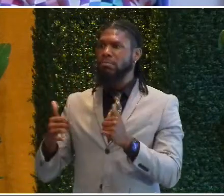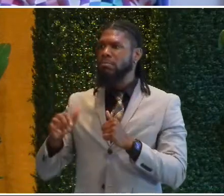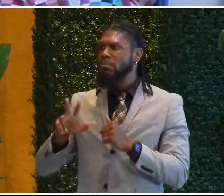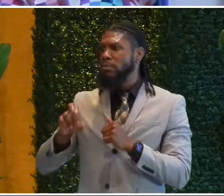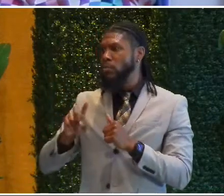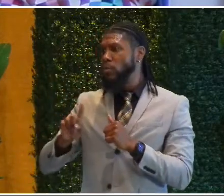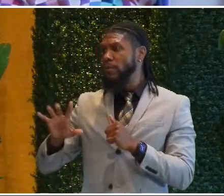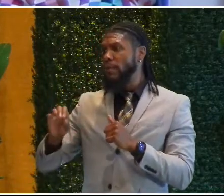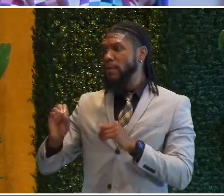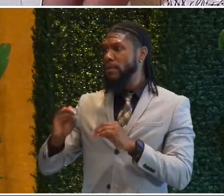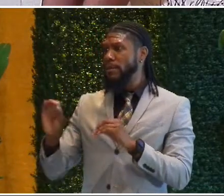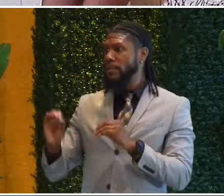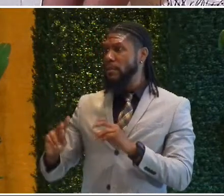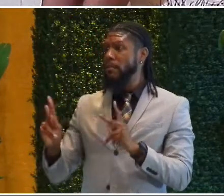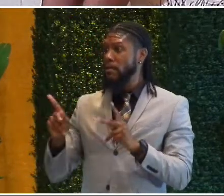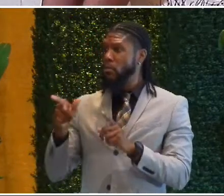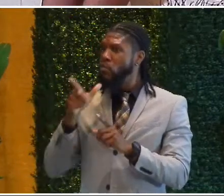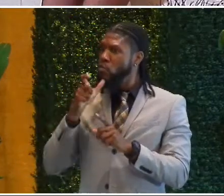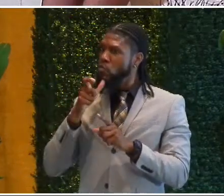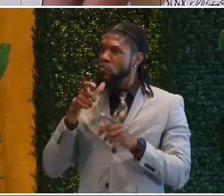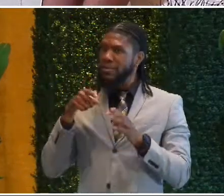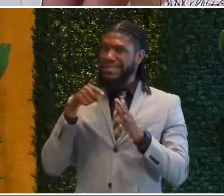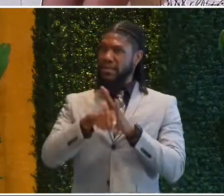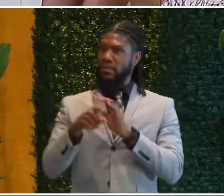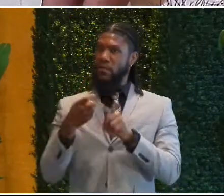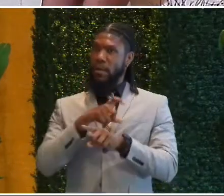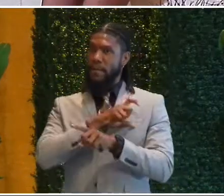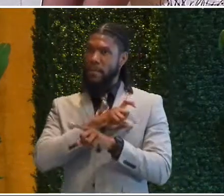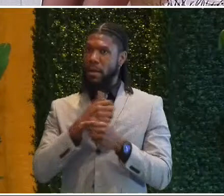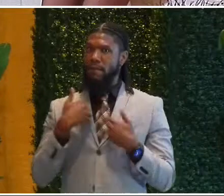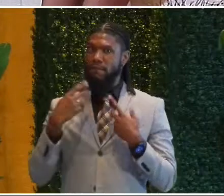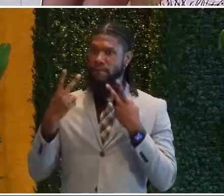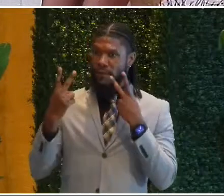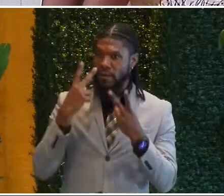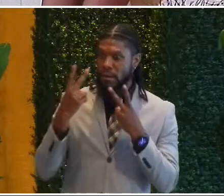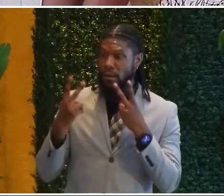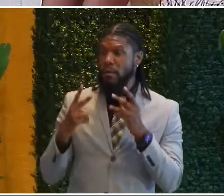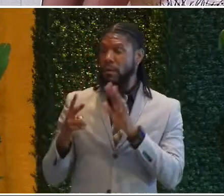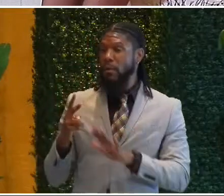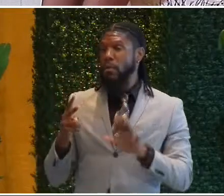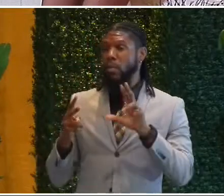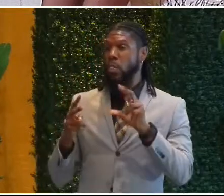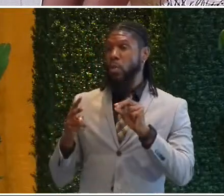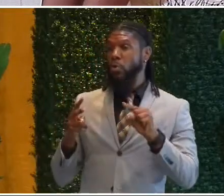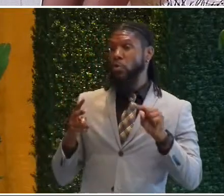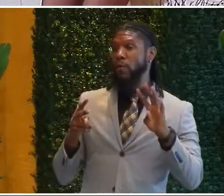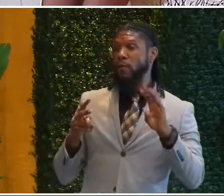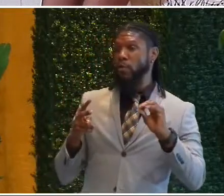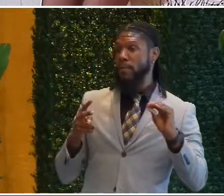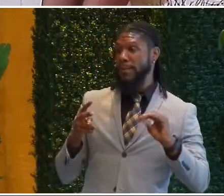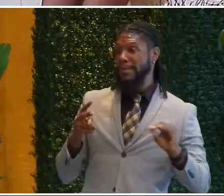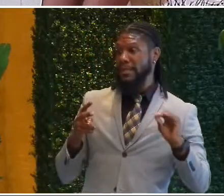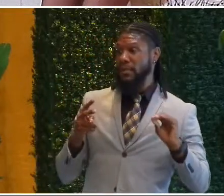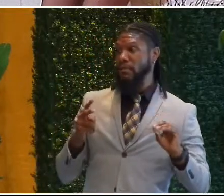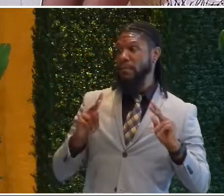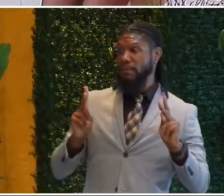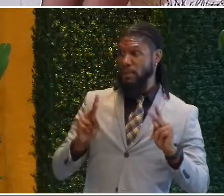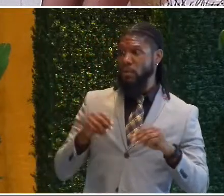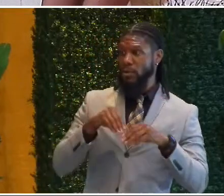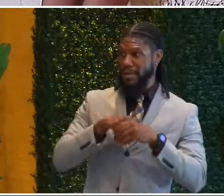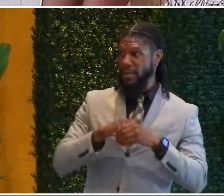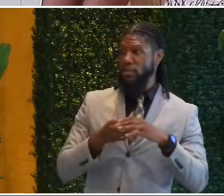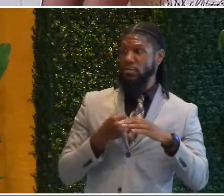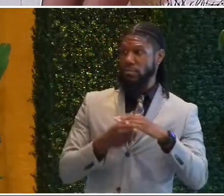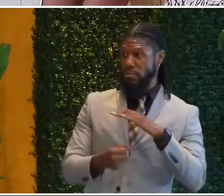people killed by police have a disability. About 30 to 40% of people in jails and prisons have a disability. And we do